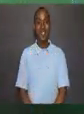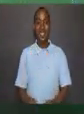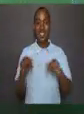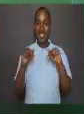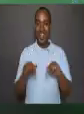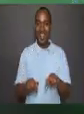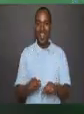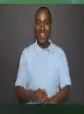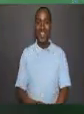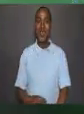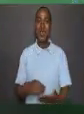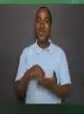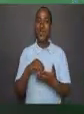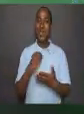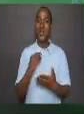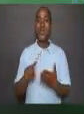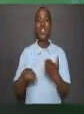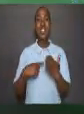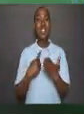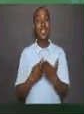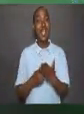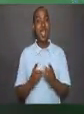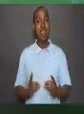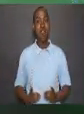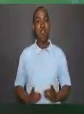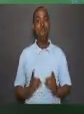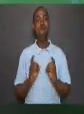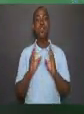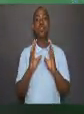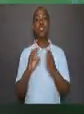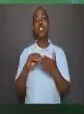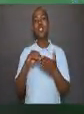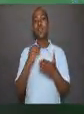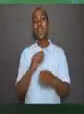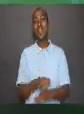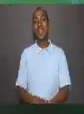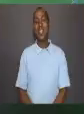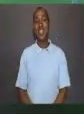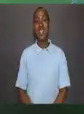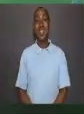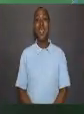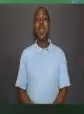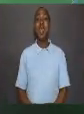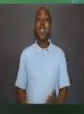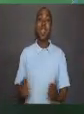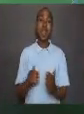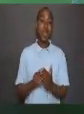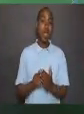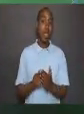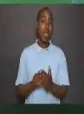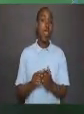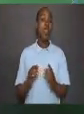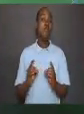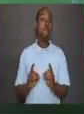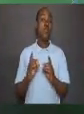Today, we will learn about diffusion. We will define the process